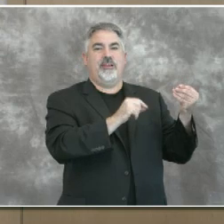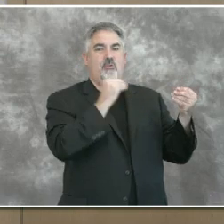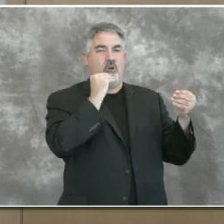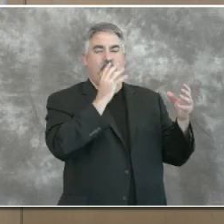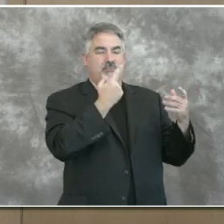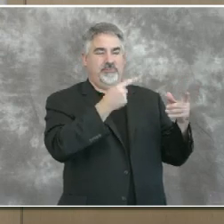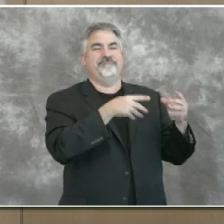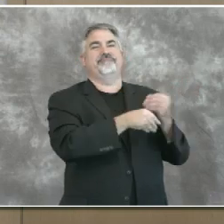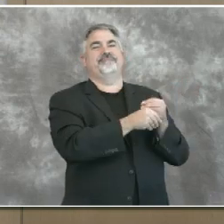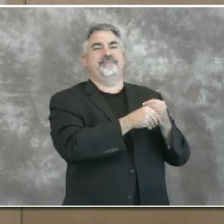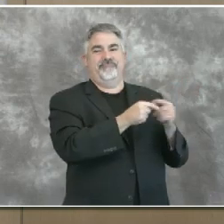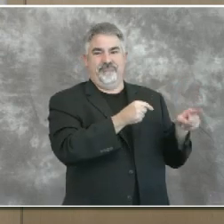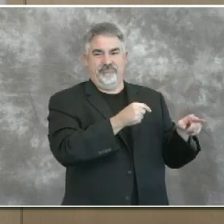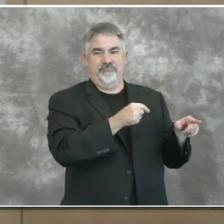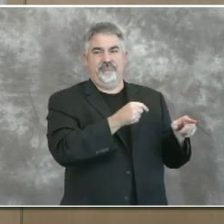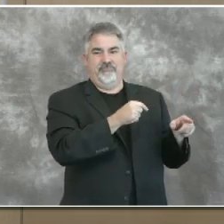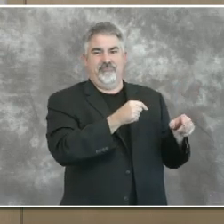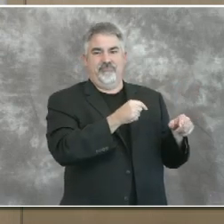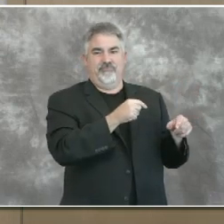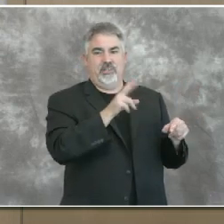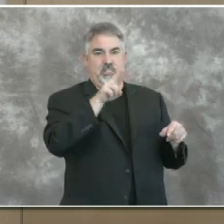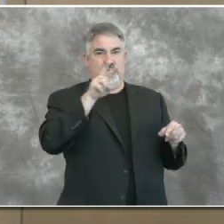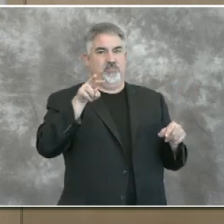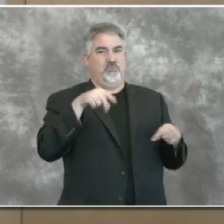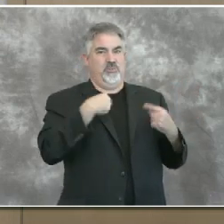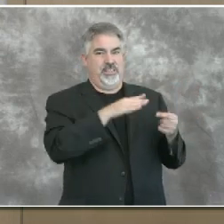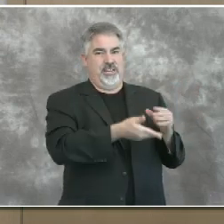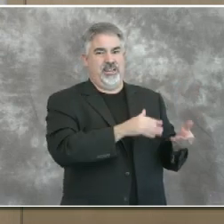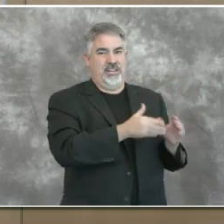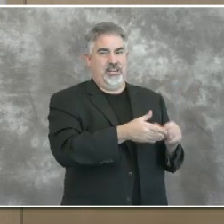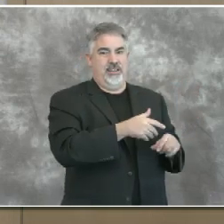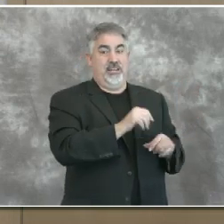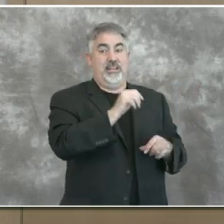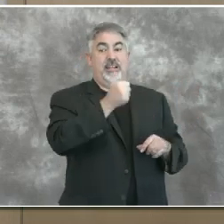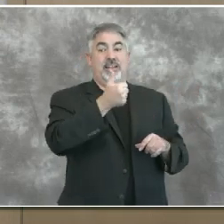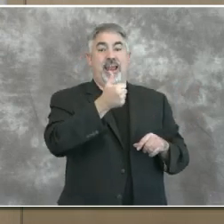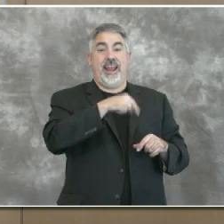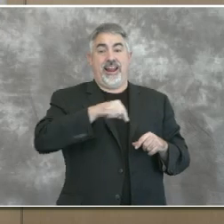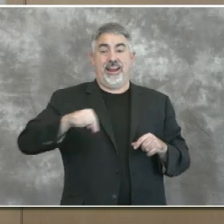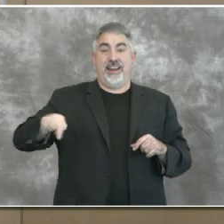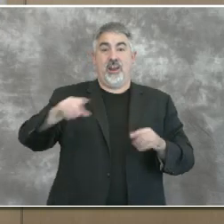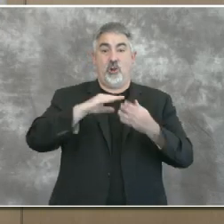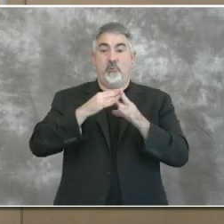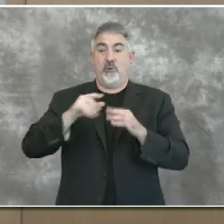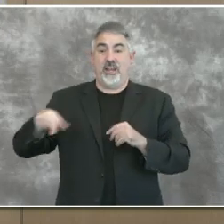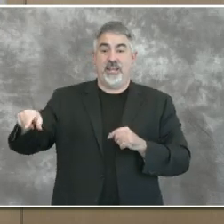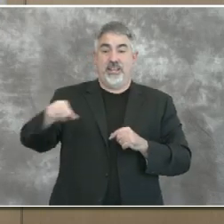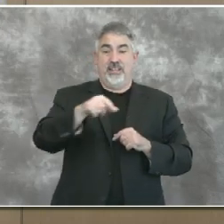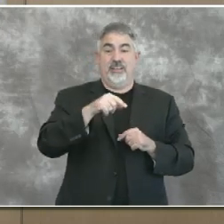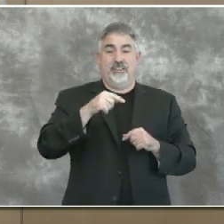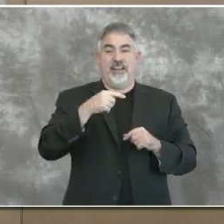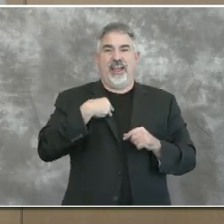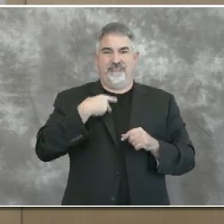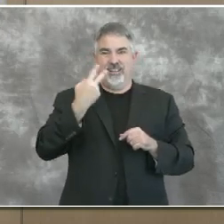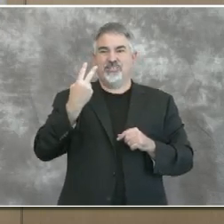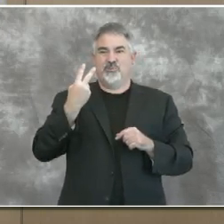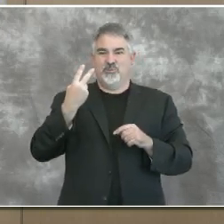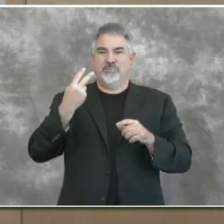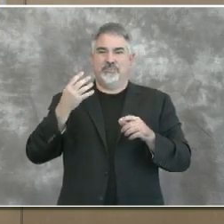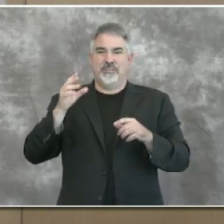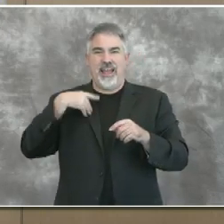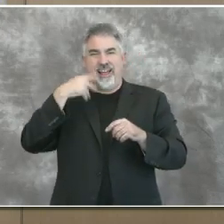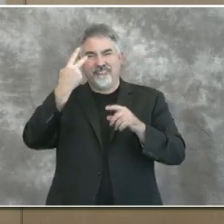cases and 22 deaths, and 10 outbreaks with 2 new outbreaks in community setting locations,